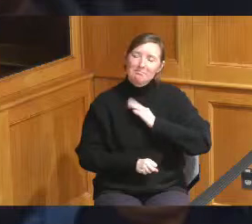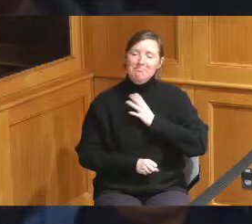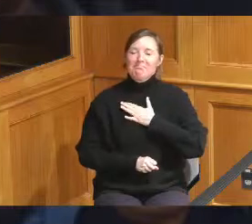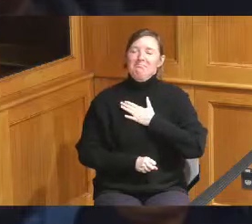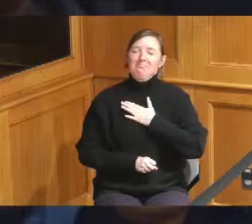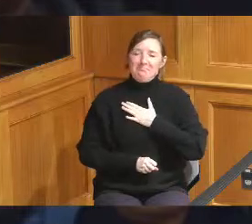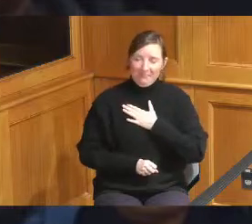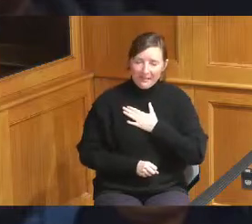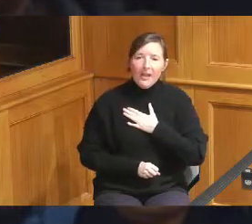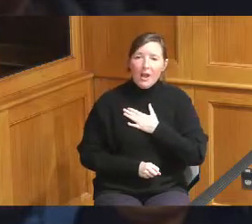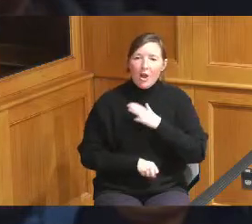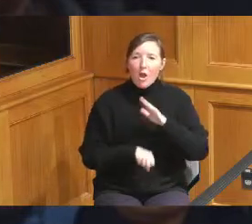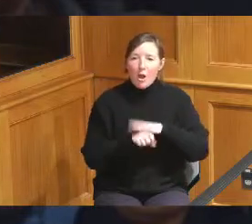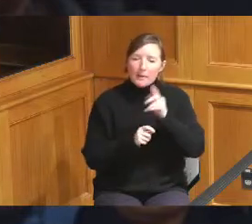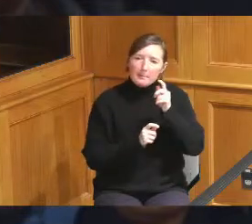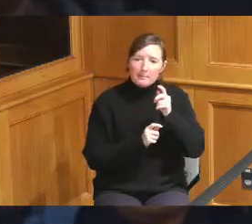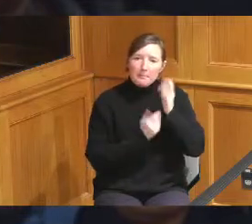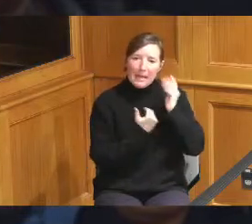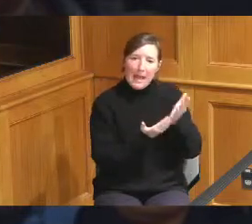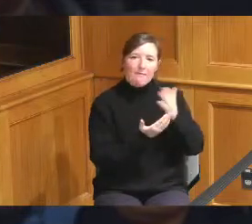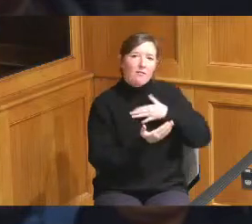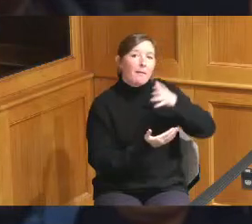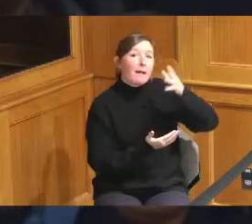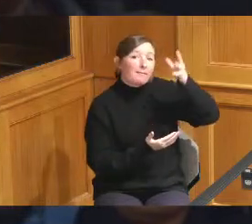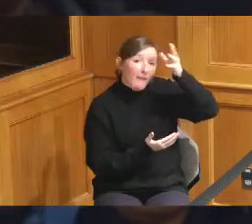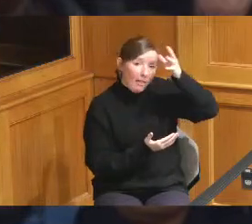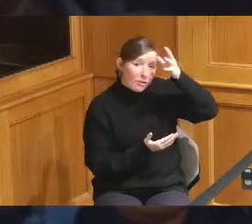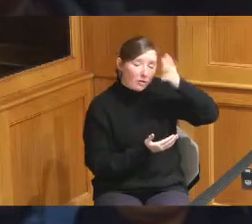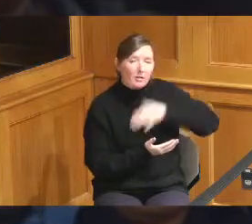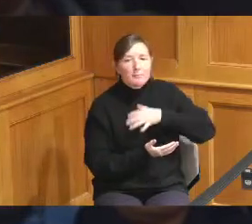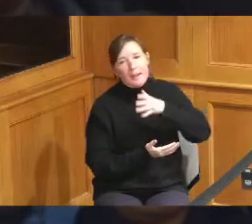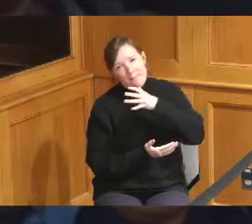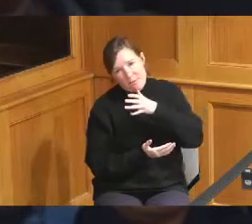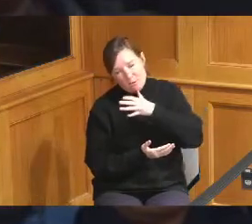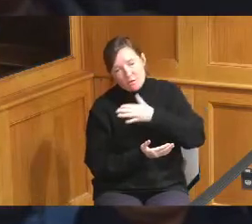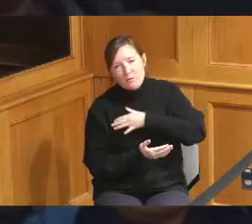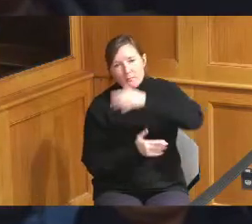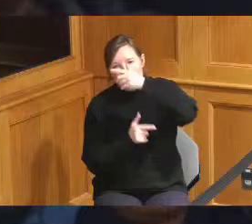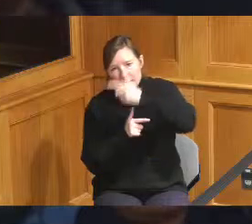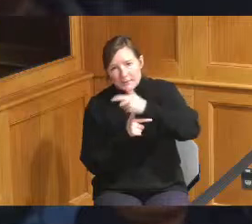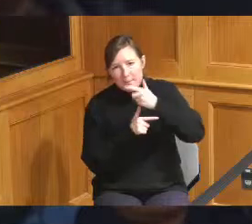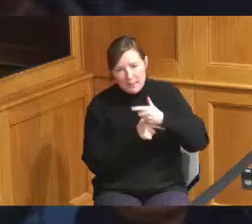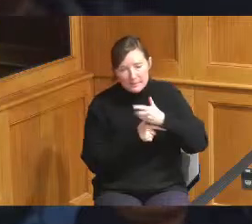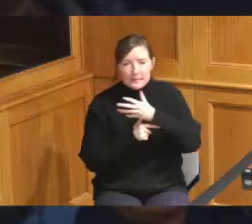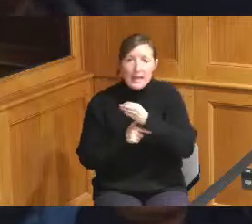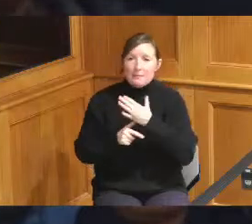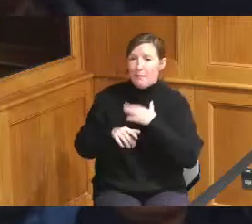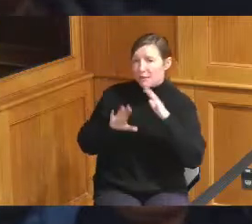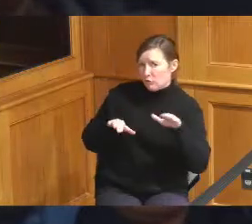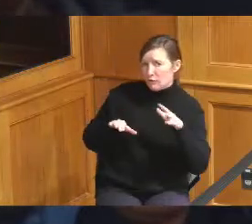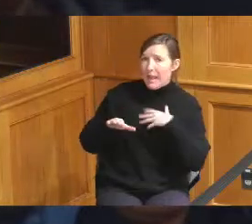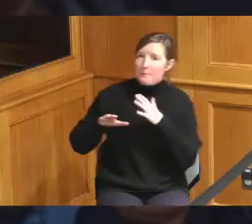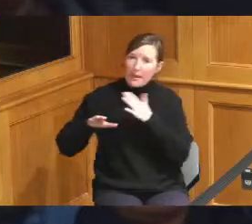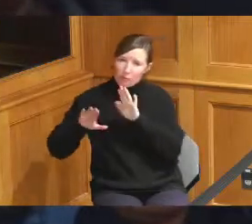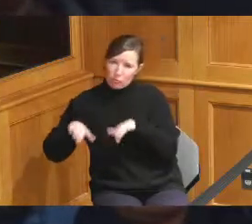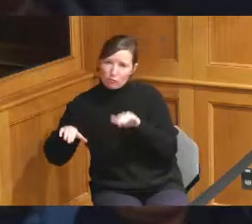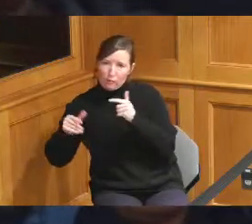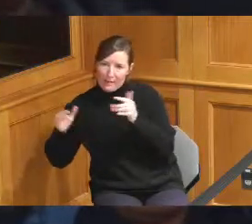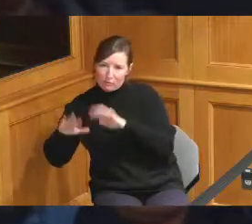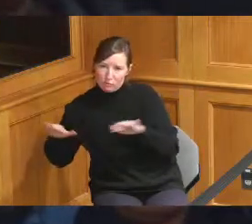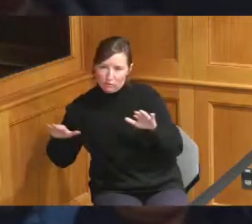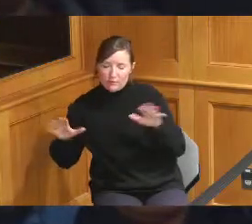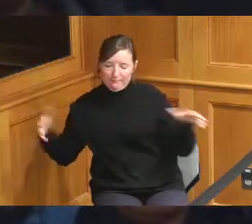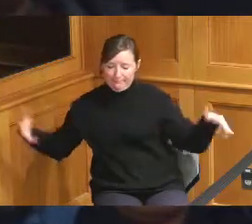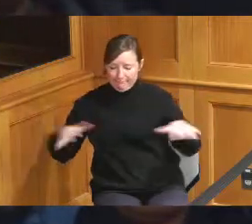behalf of my father, my mother, my siblings, my children and my grandchildren. We thank you. You honor us when you